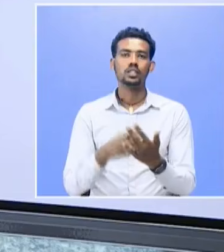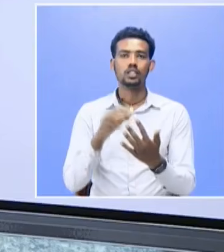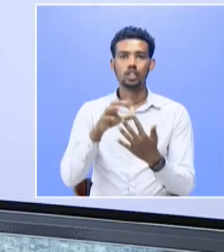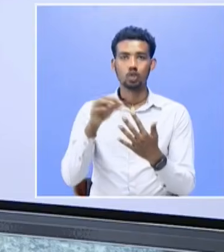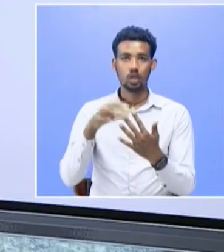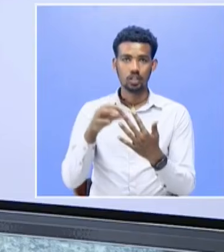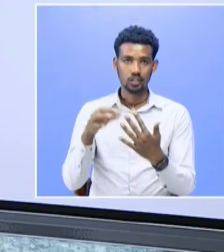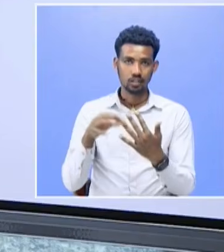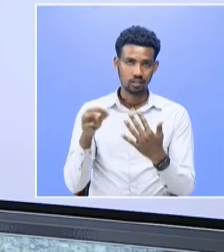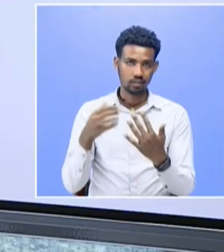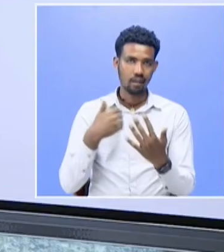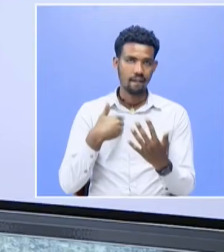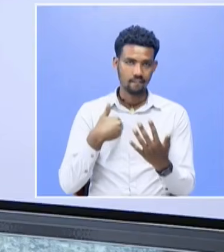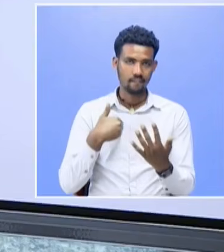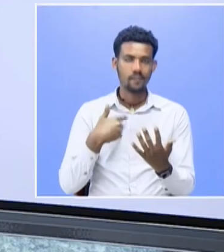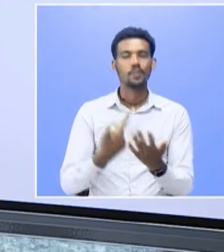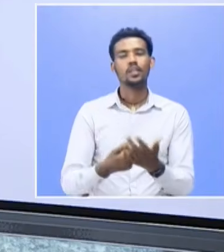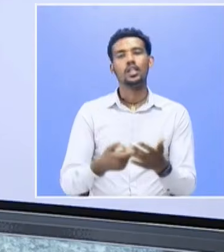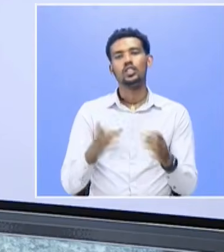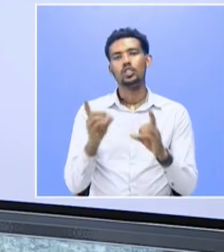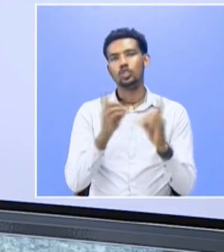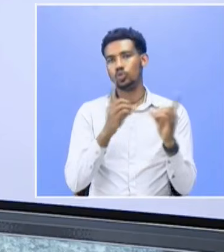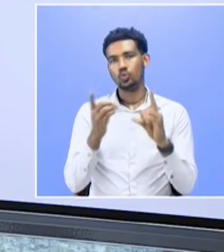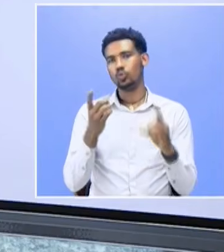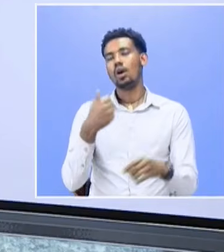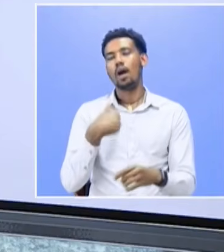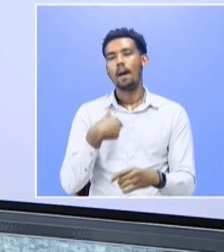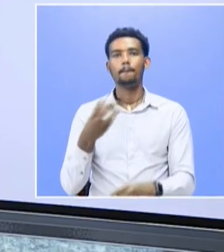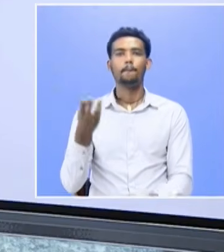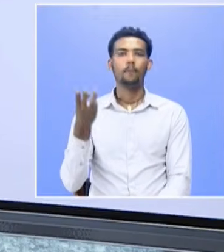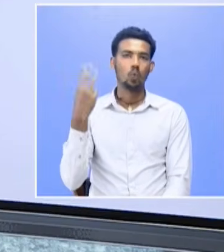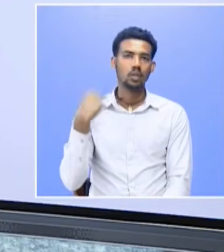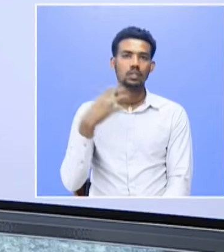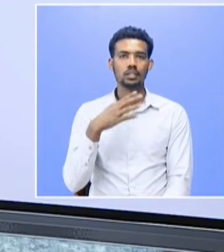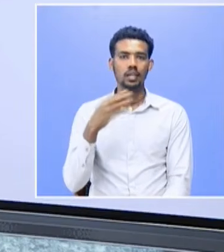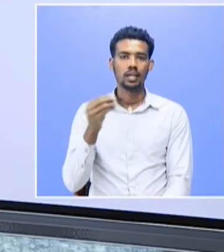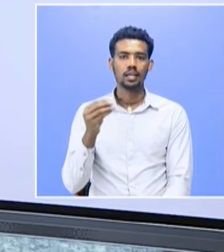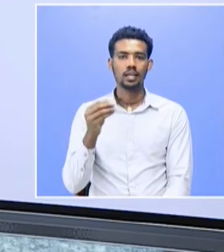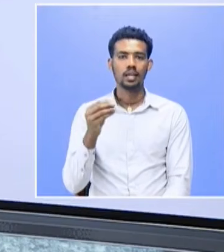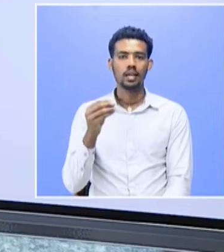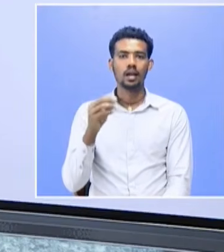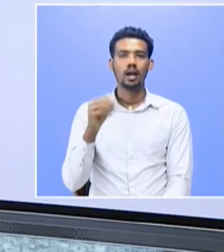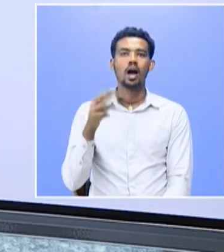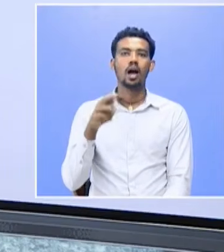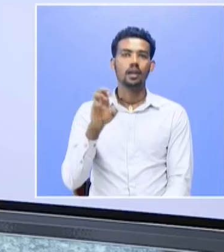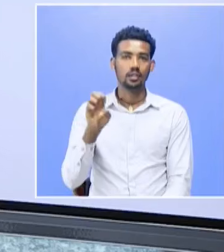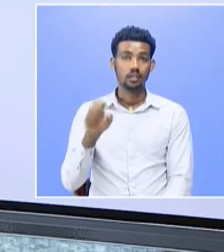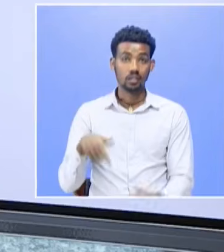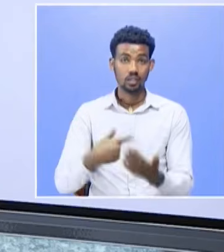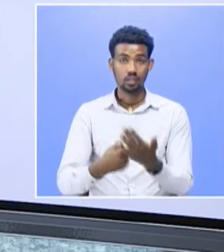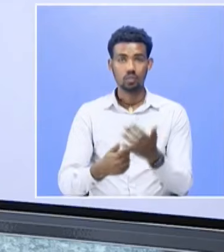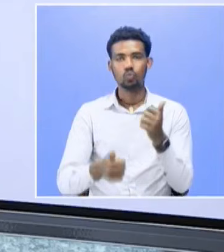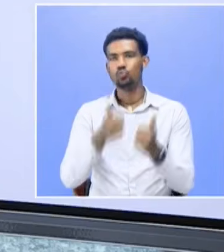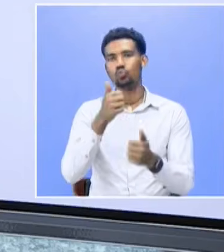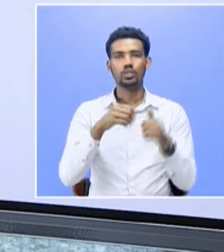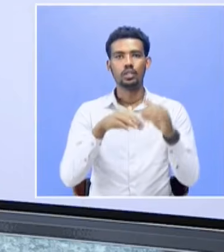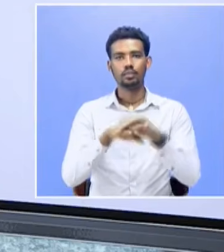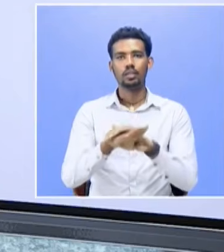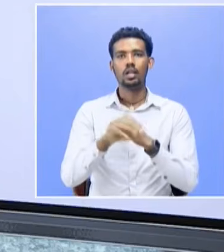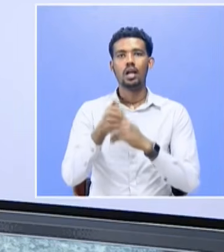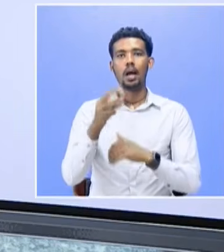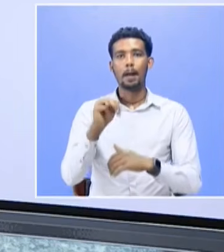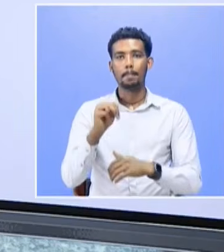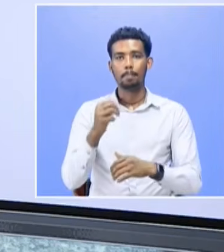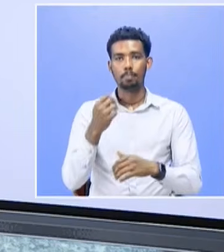choices. Do, am, was, and are. When we come to here, we can use am only for